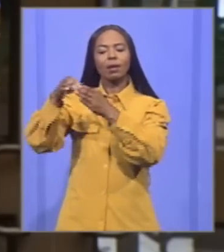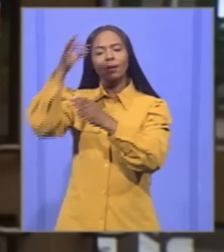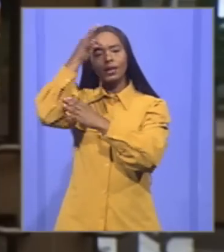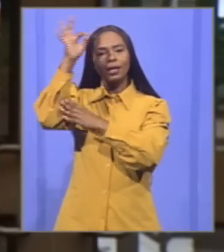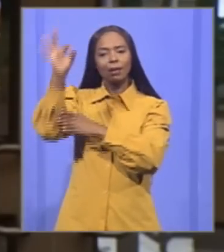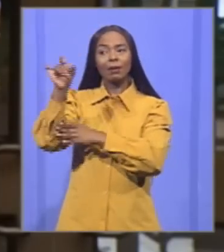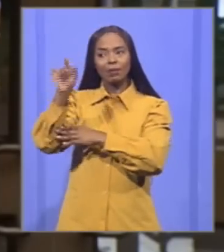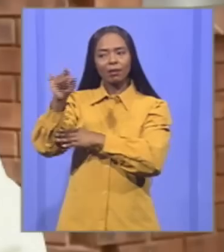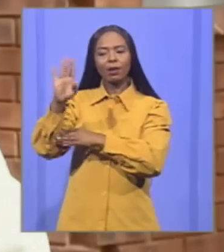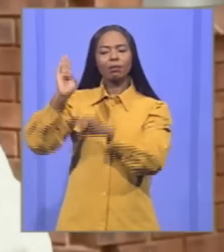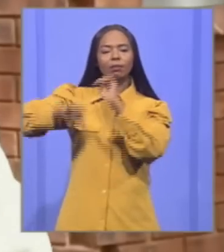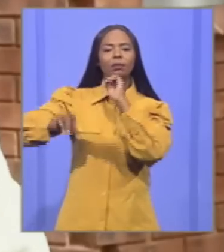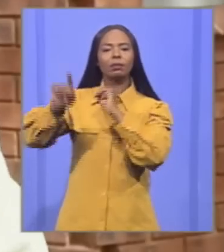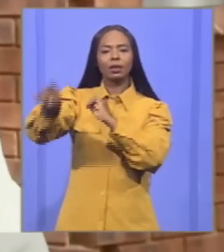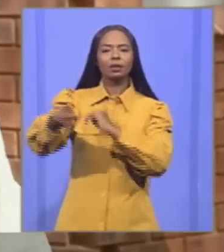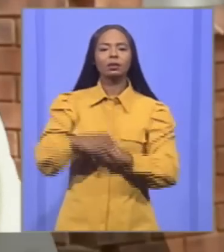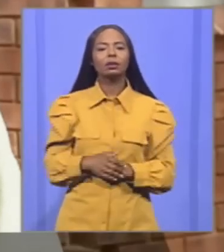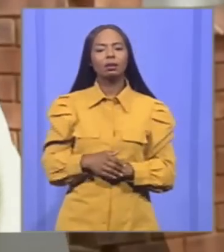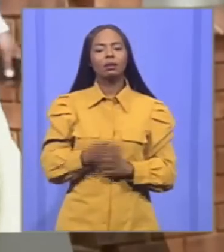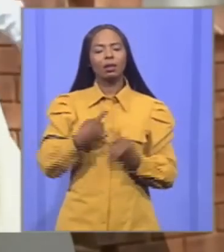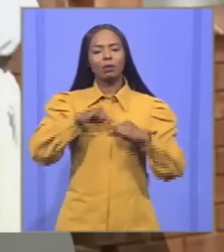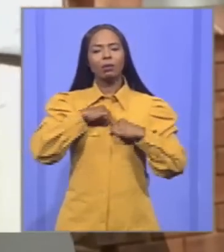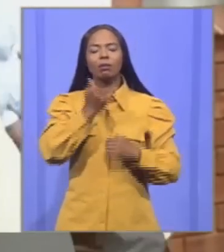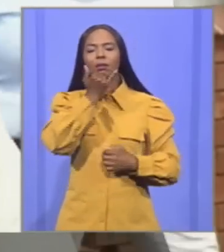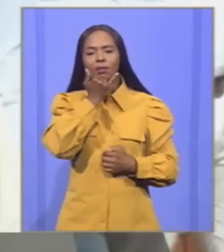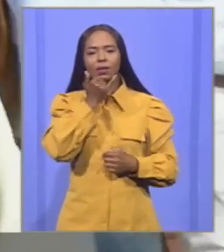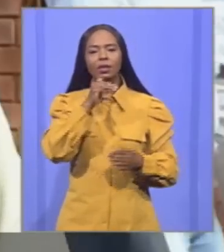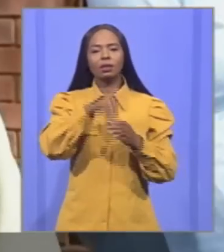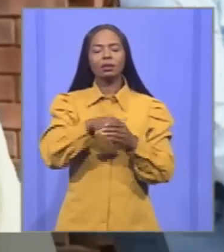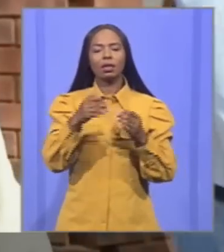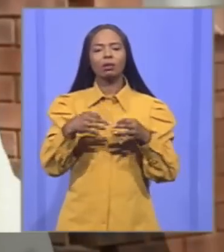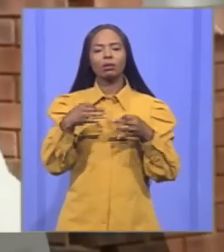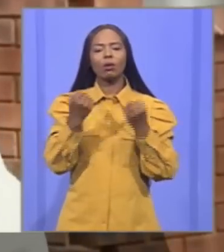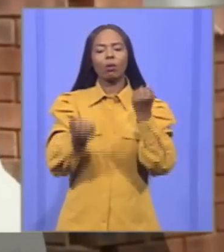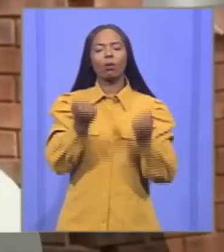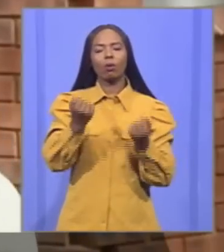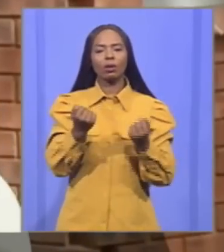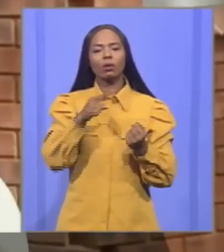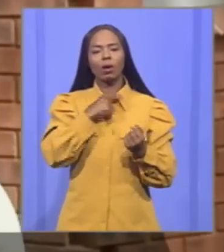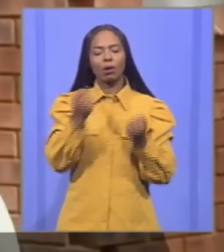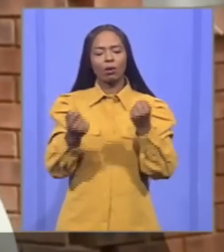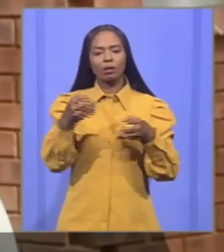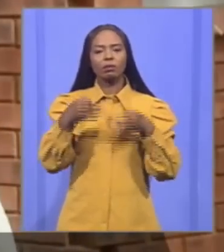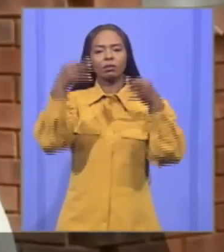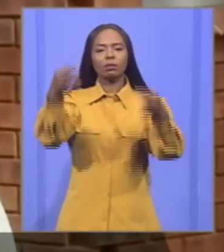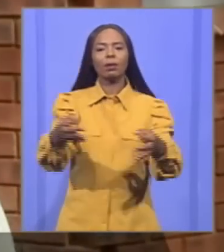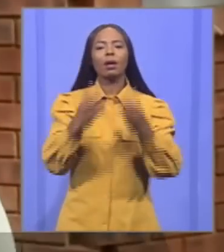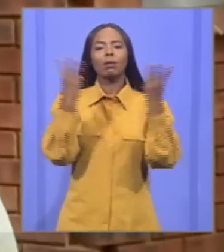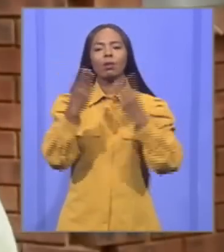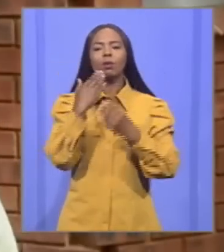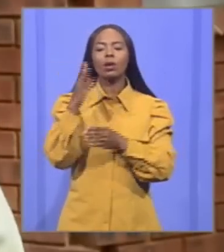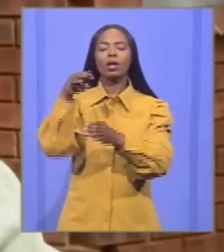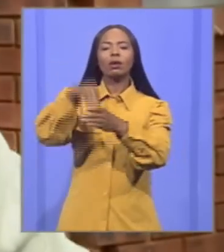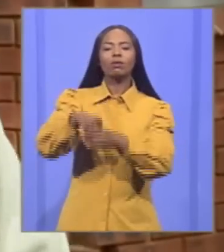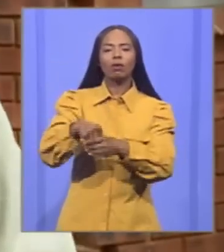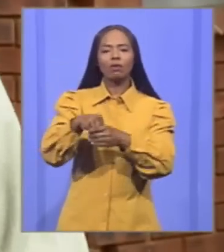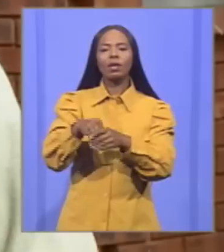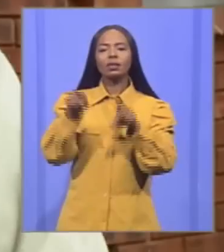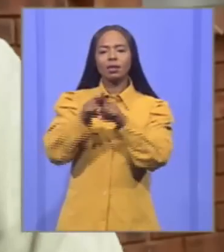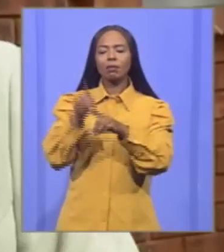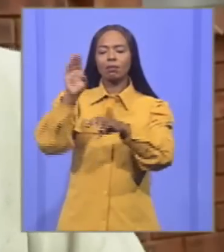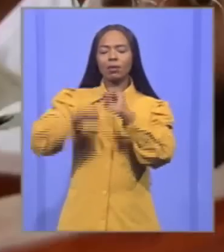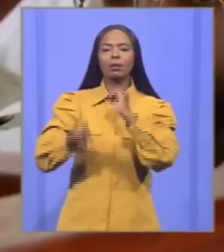tšee responsibility. Ke go ke thabile kudu ka ge khotho e postpone gore batho ba ka moka ba amegago ba tle ba le maikarabelo